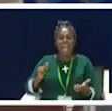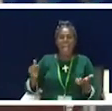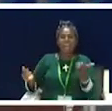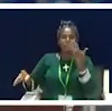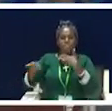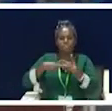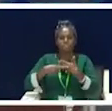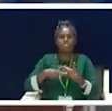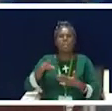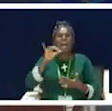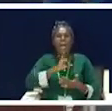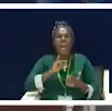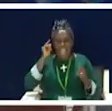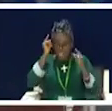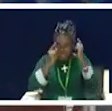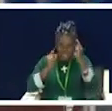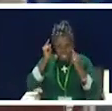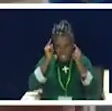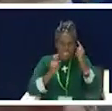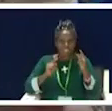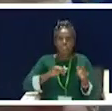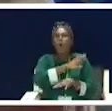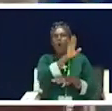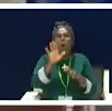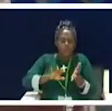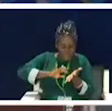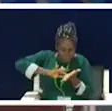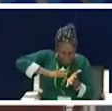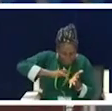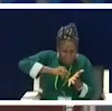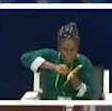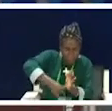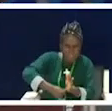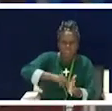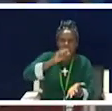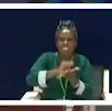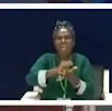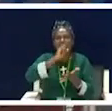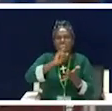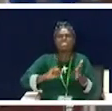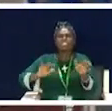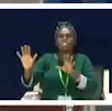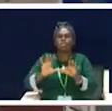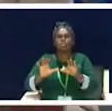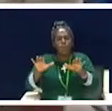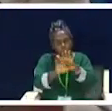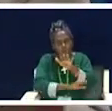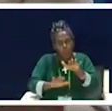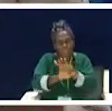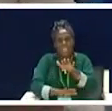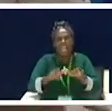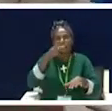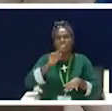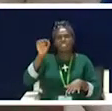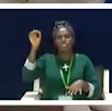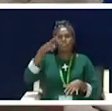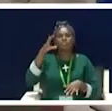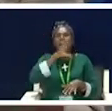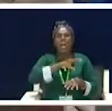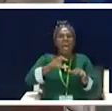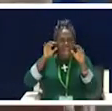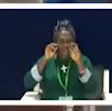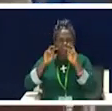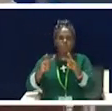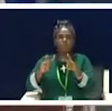I consider all the oppressions that is done under the sun, and look